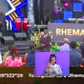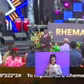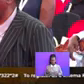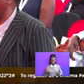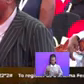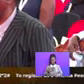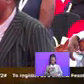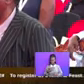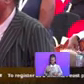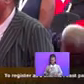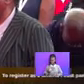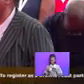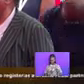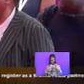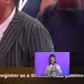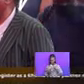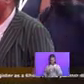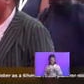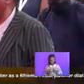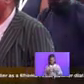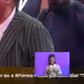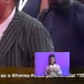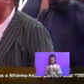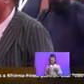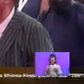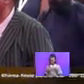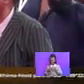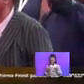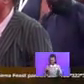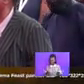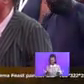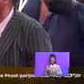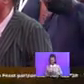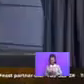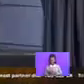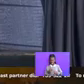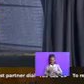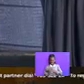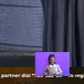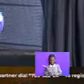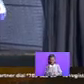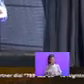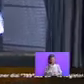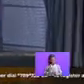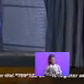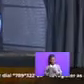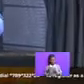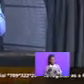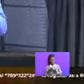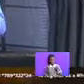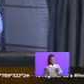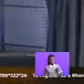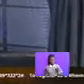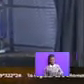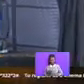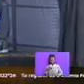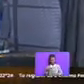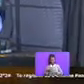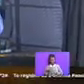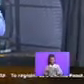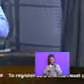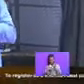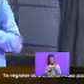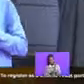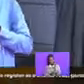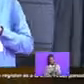pregnant he said I just got pregnant I said what do you mean that you just got present he said when you slap me something leap in my womb I said come let me slap you